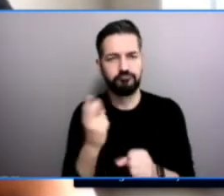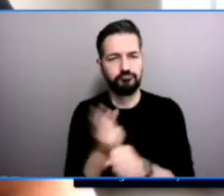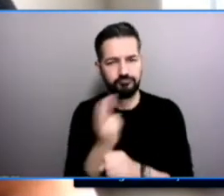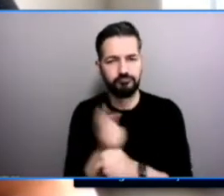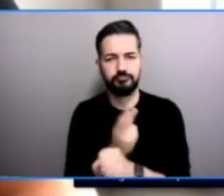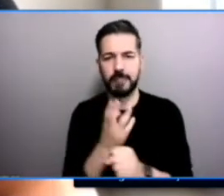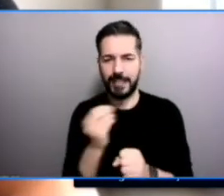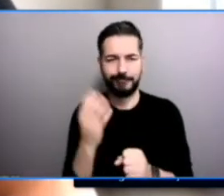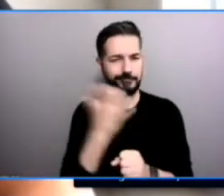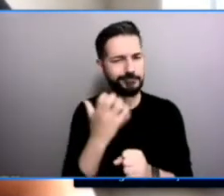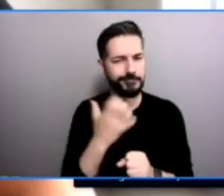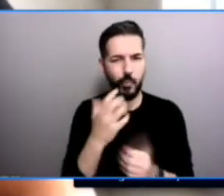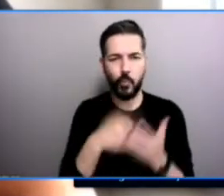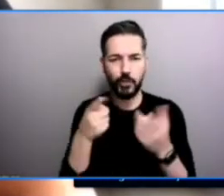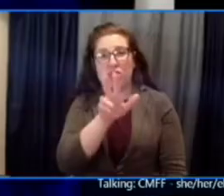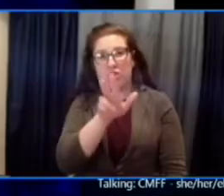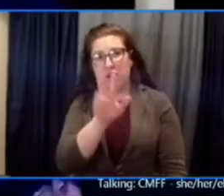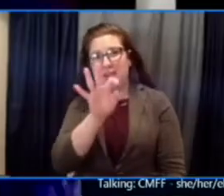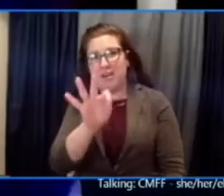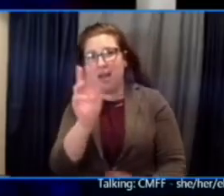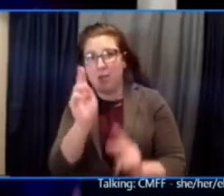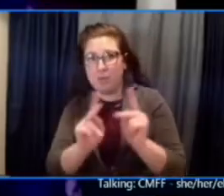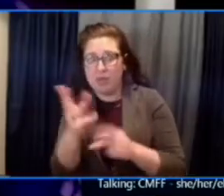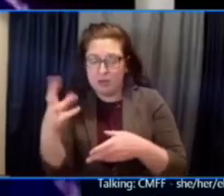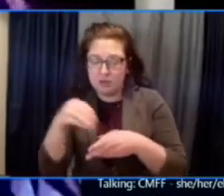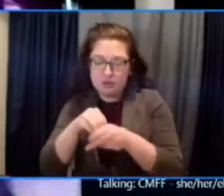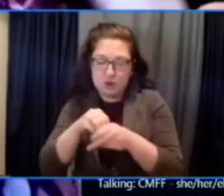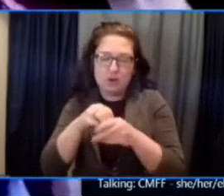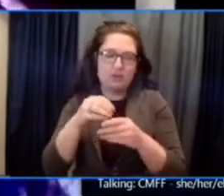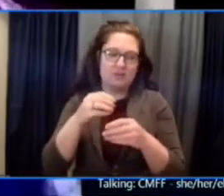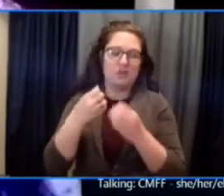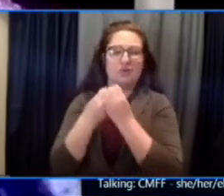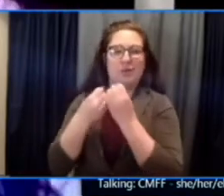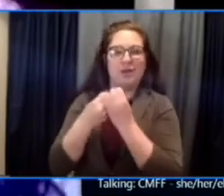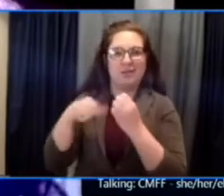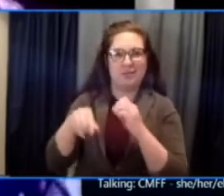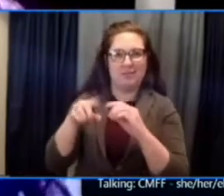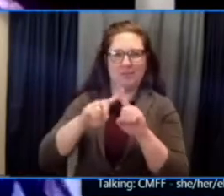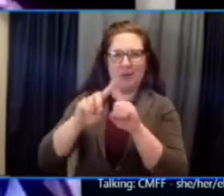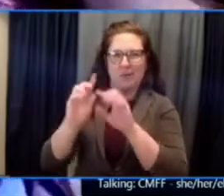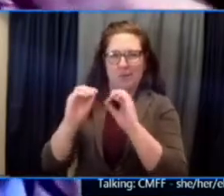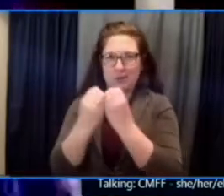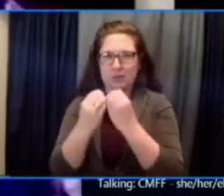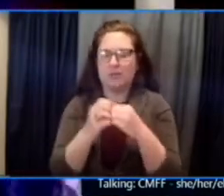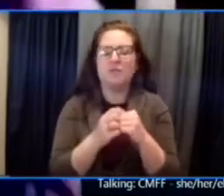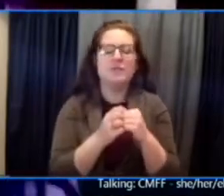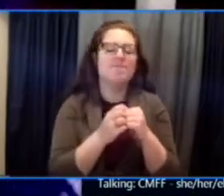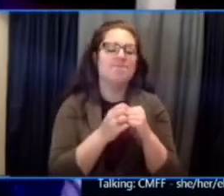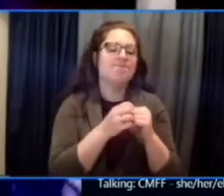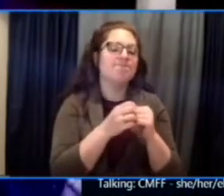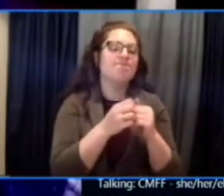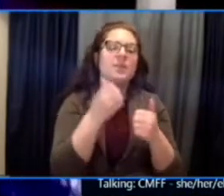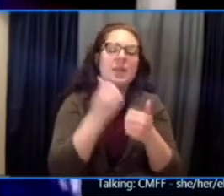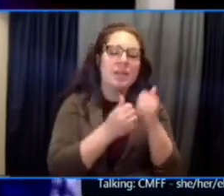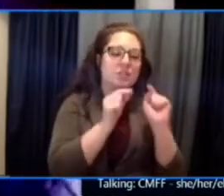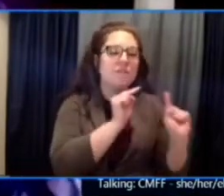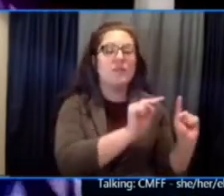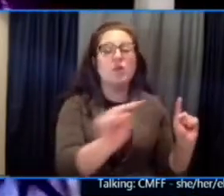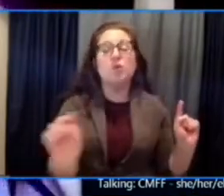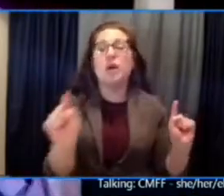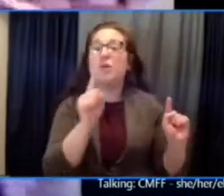voter contact. We actually didn't do any direct voter contact. We relied very heavily on social media